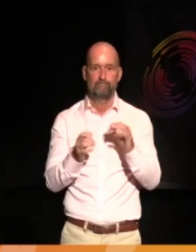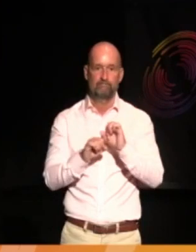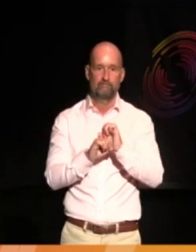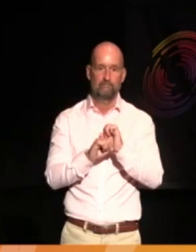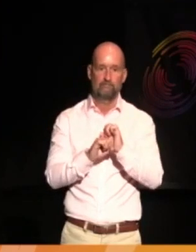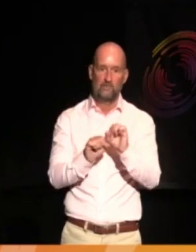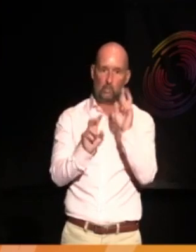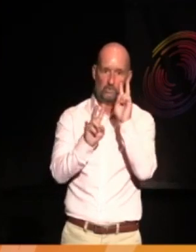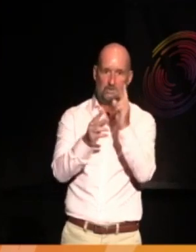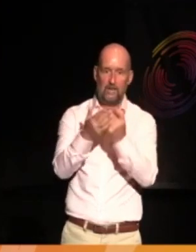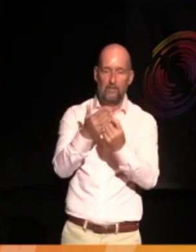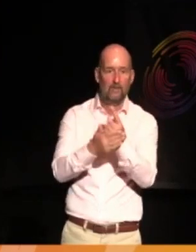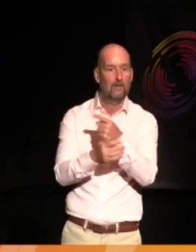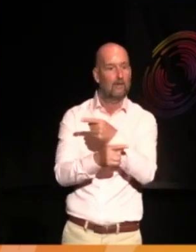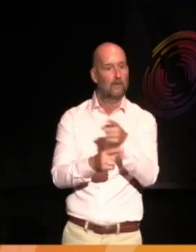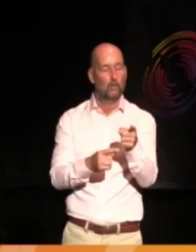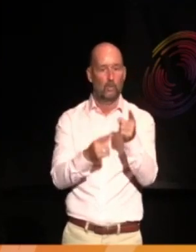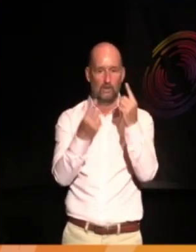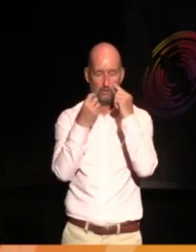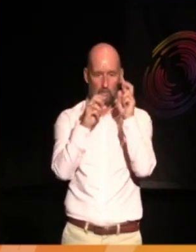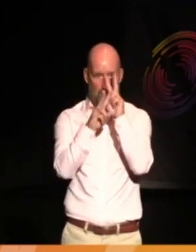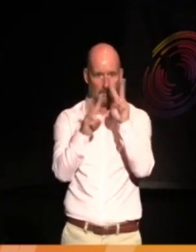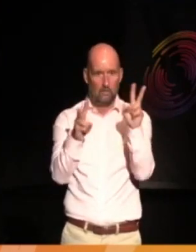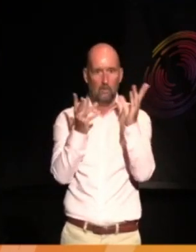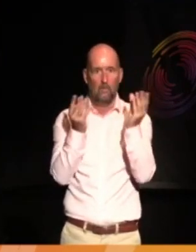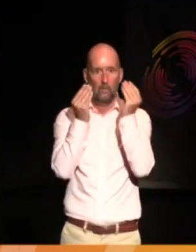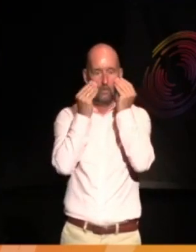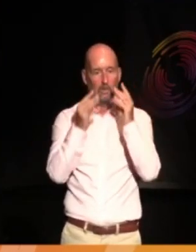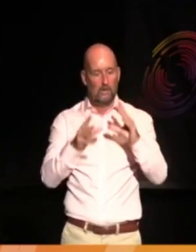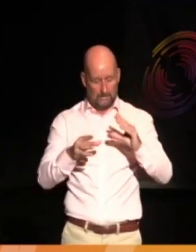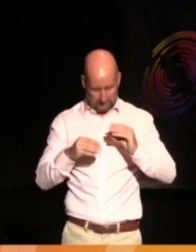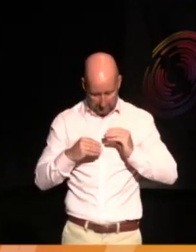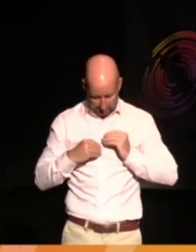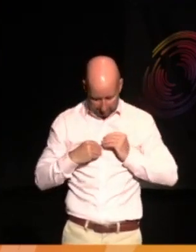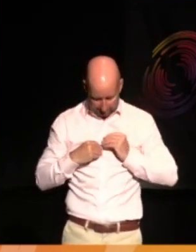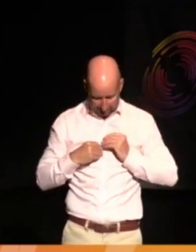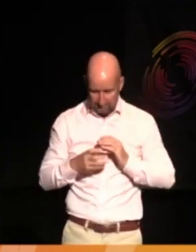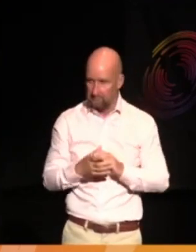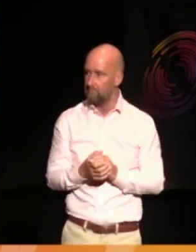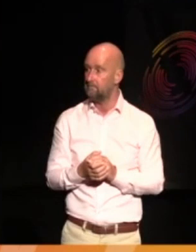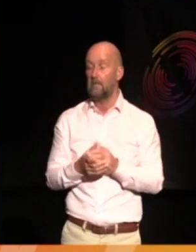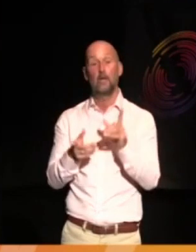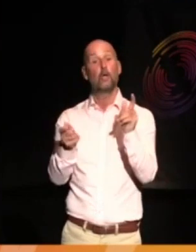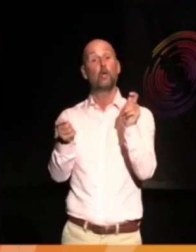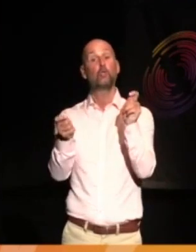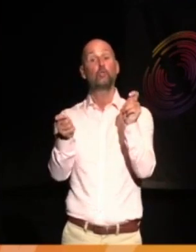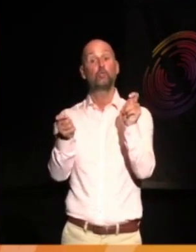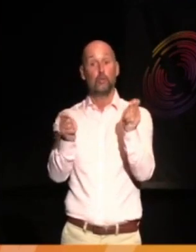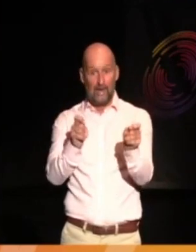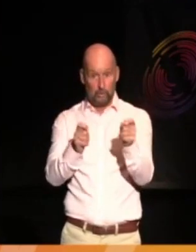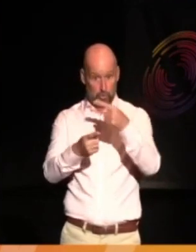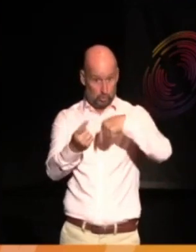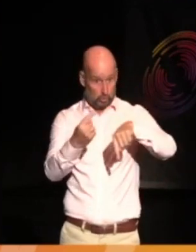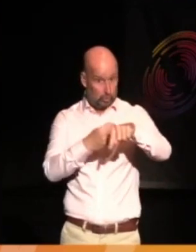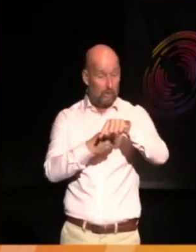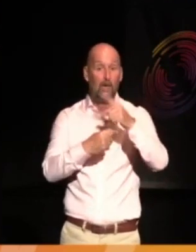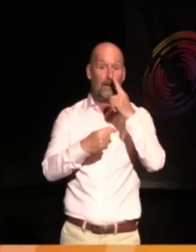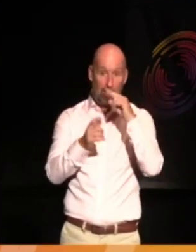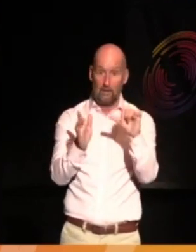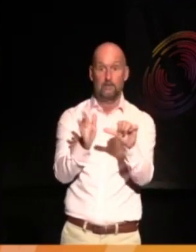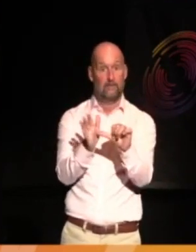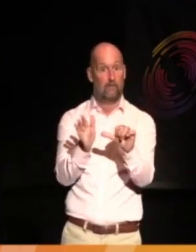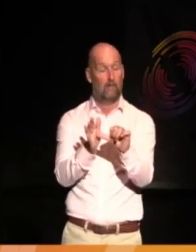see that unless you kind of open your eyes and your ears to it. So change is hard, and people aren't always up